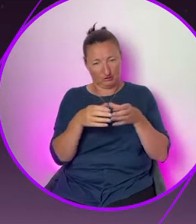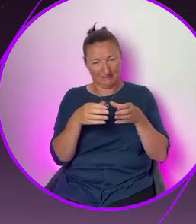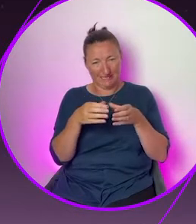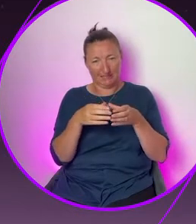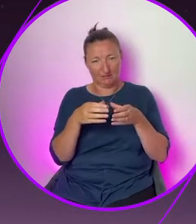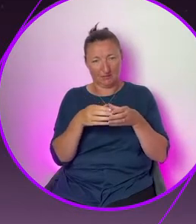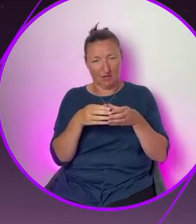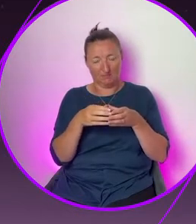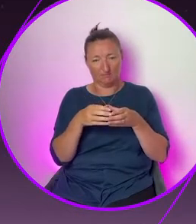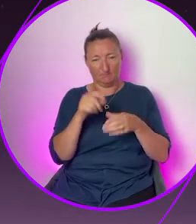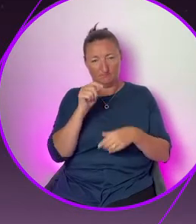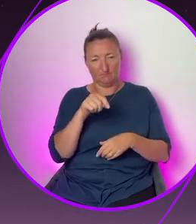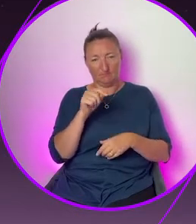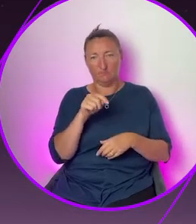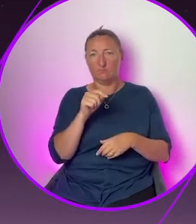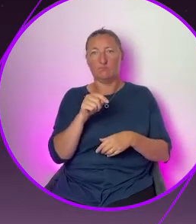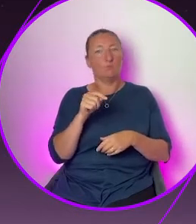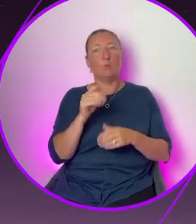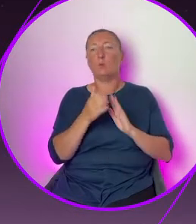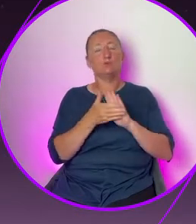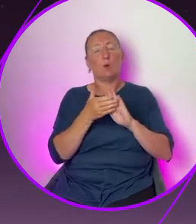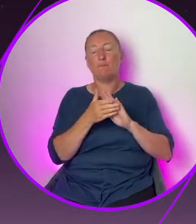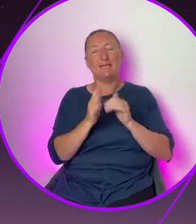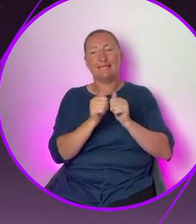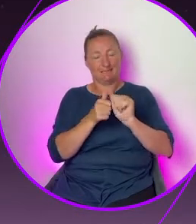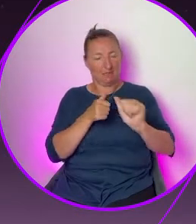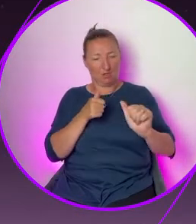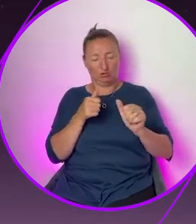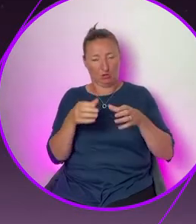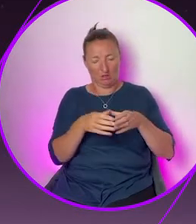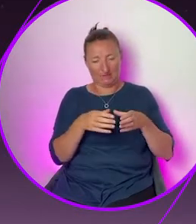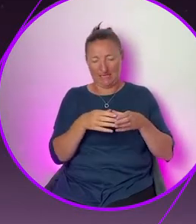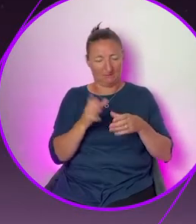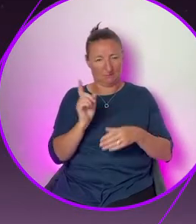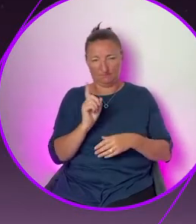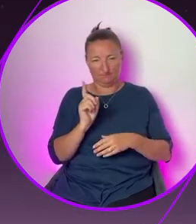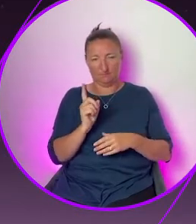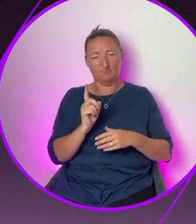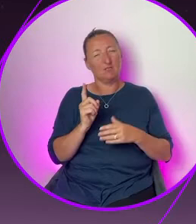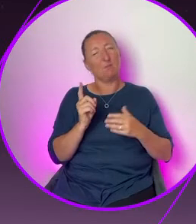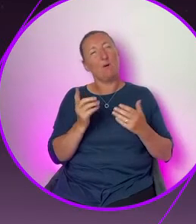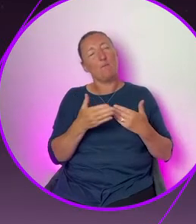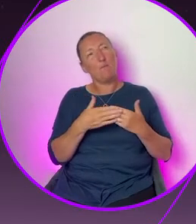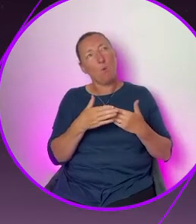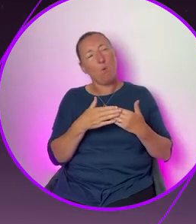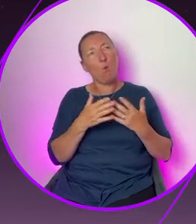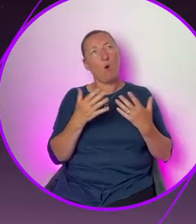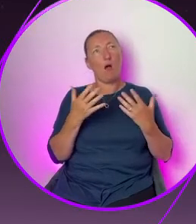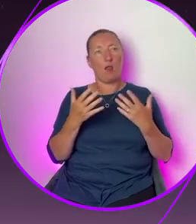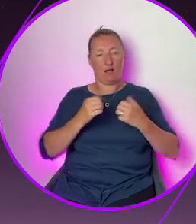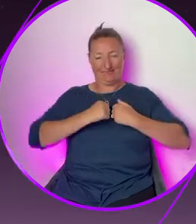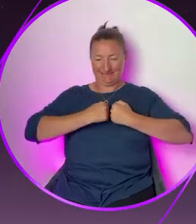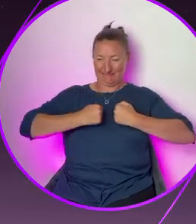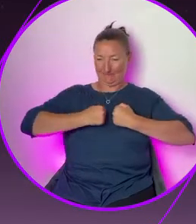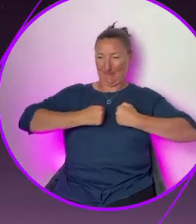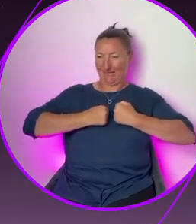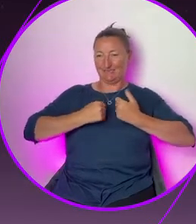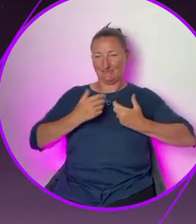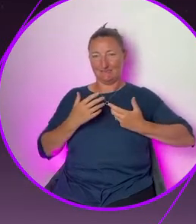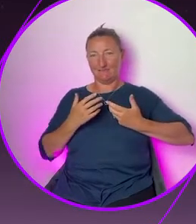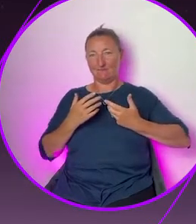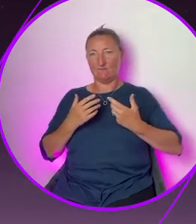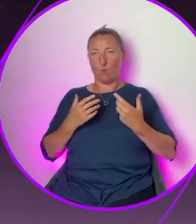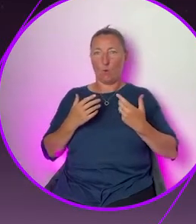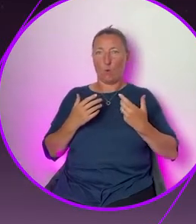don't necessarily mean it as an industrial sector, but rather as a space from which you can intervene